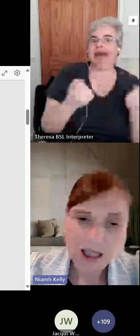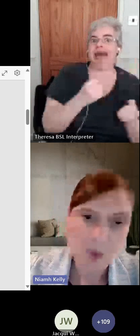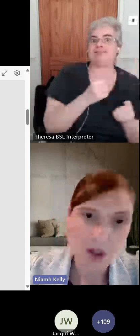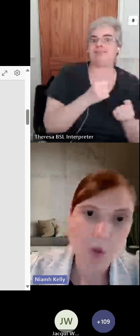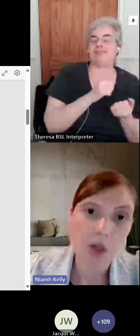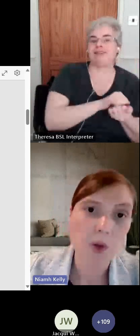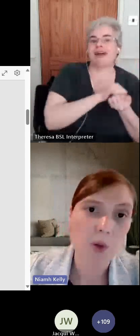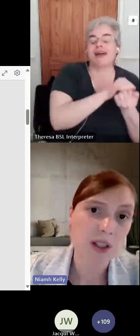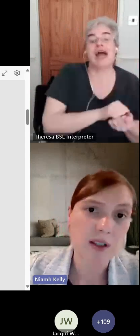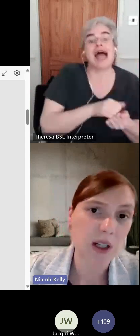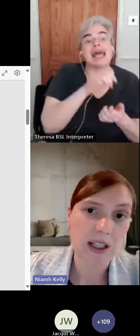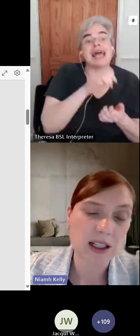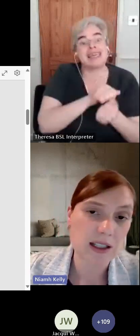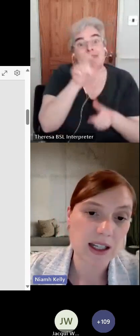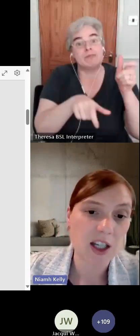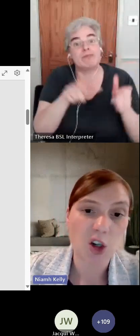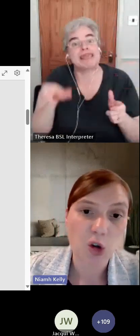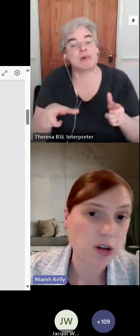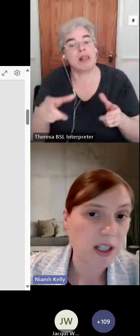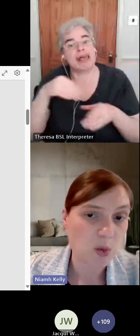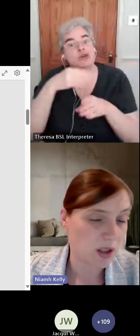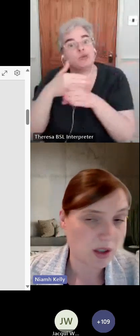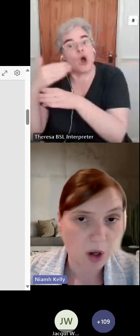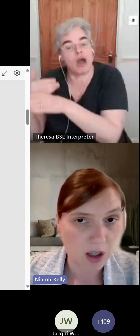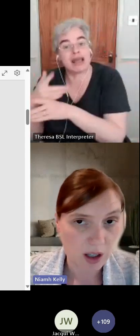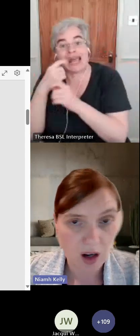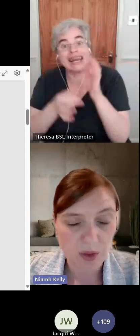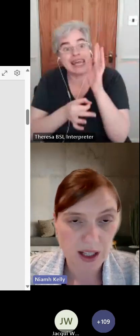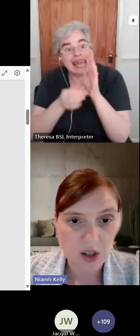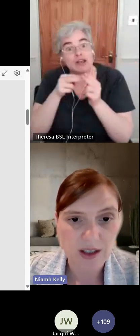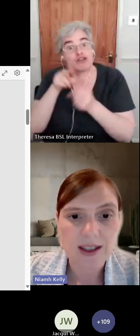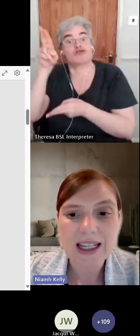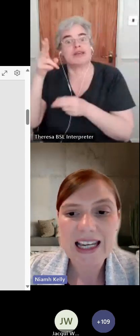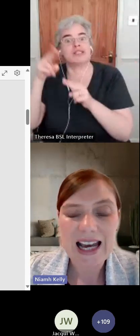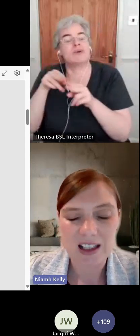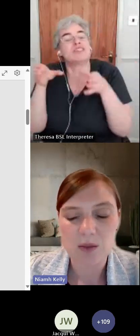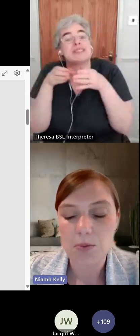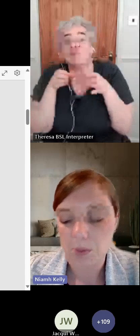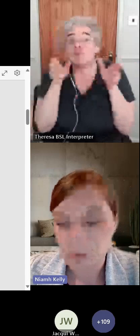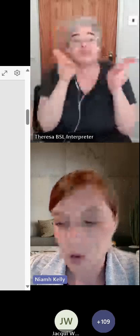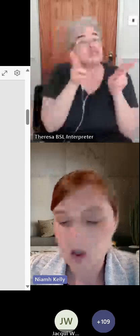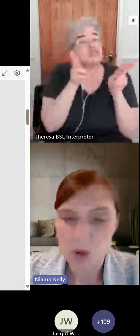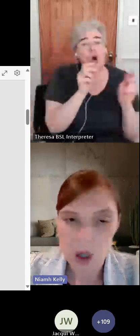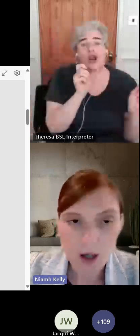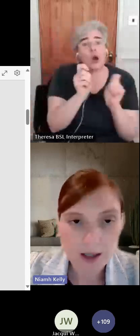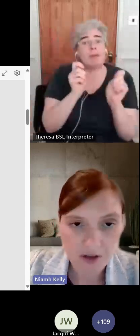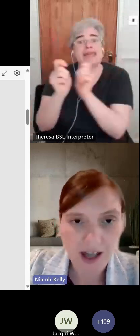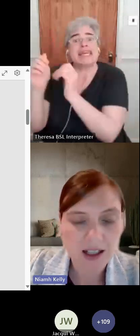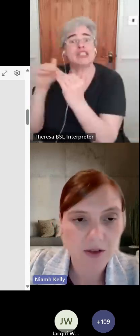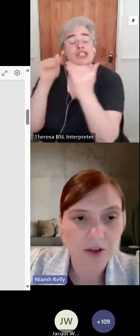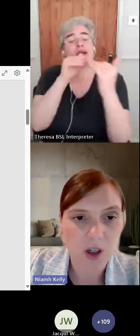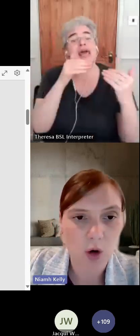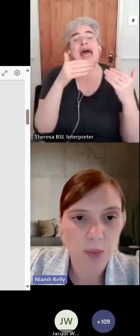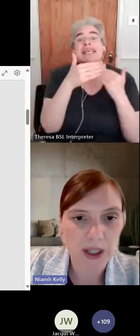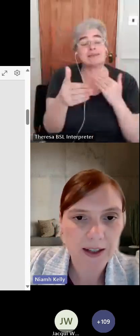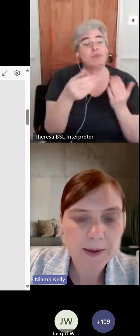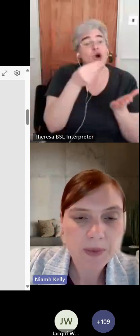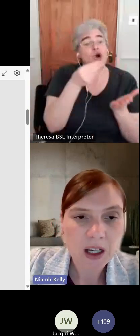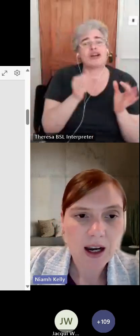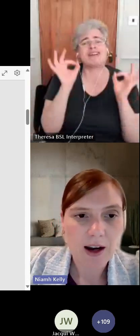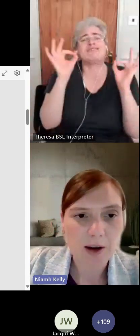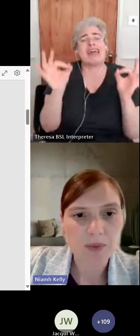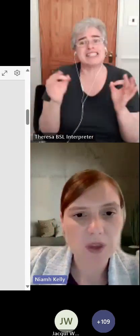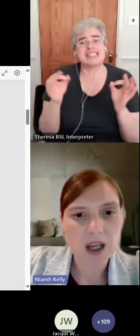said, keeping people with disabilities, it can increase with small accommodations, and it's much more cost effective for a